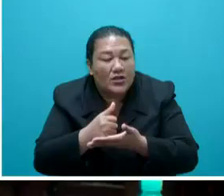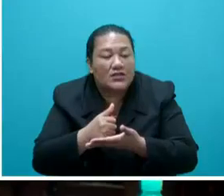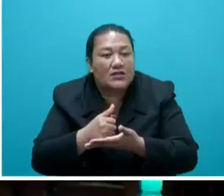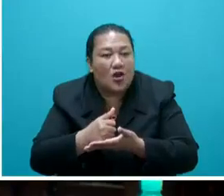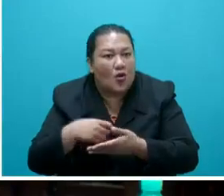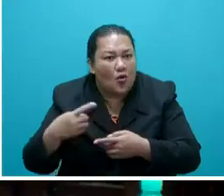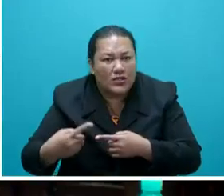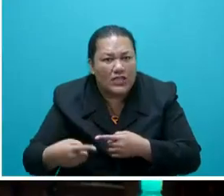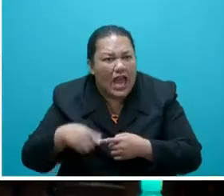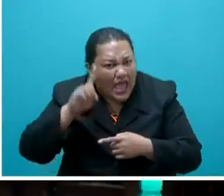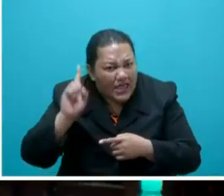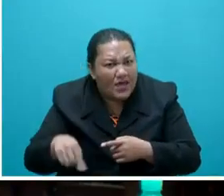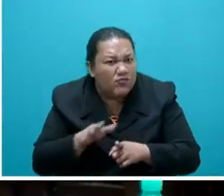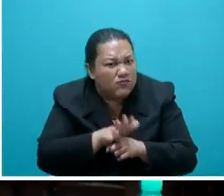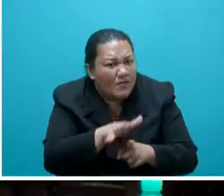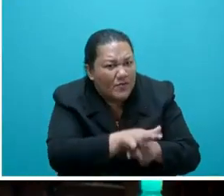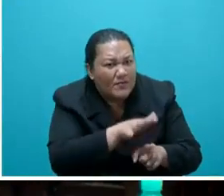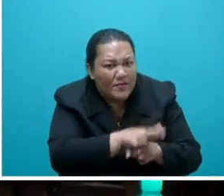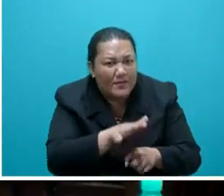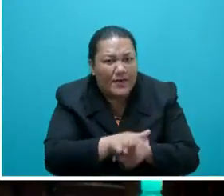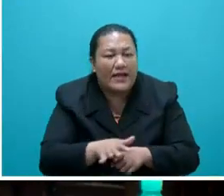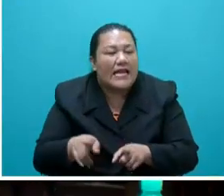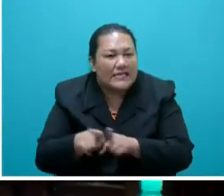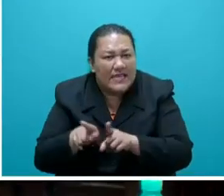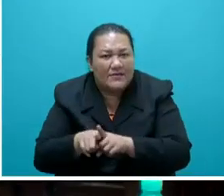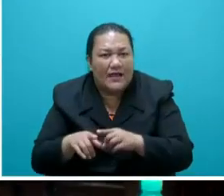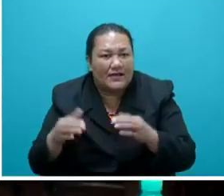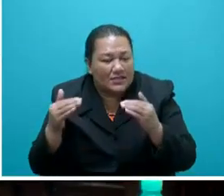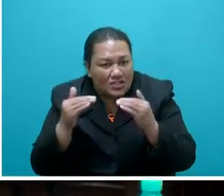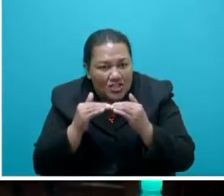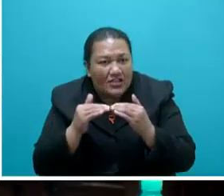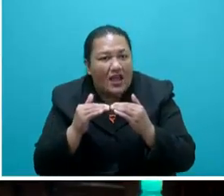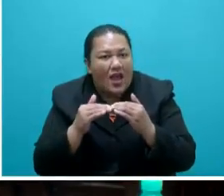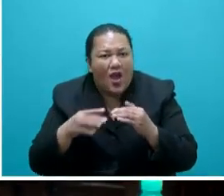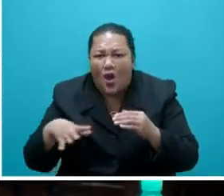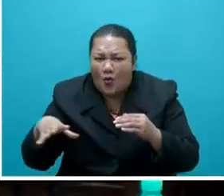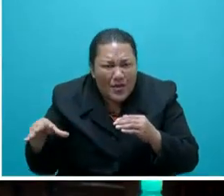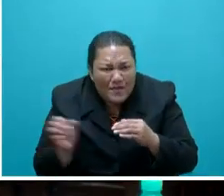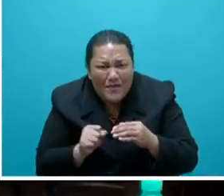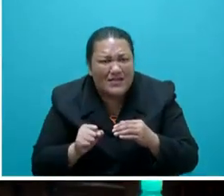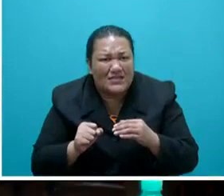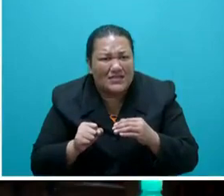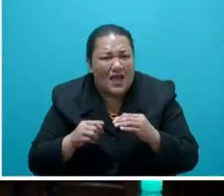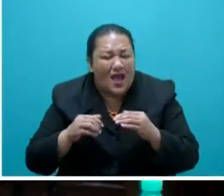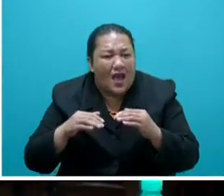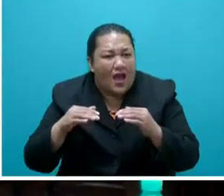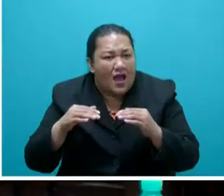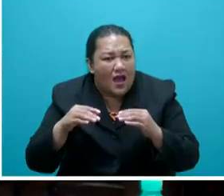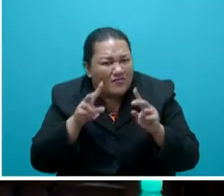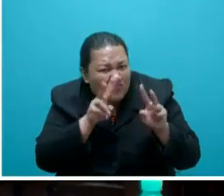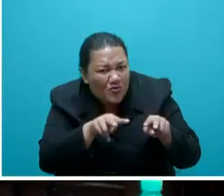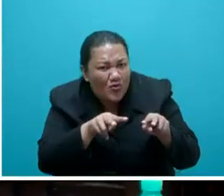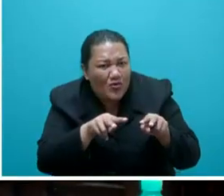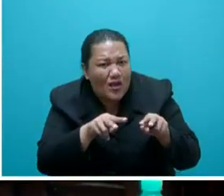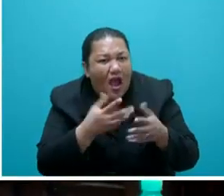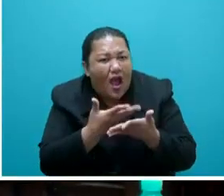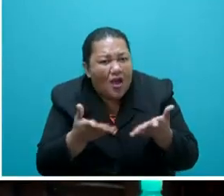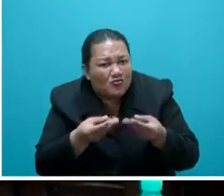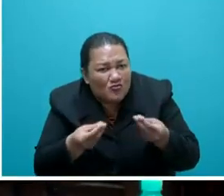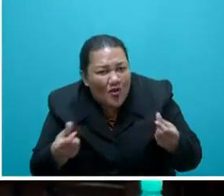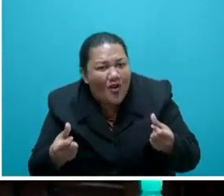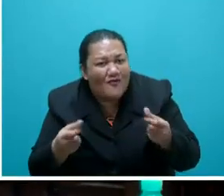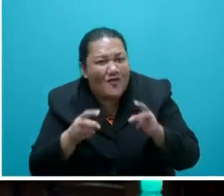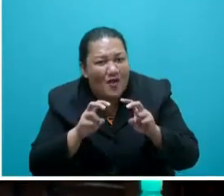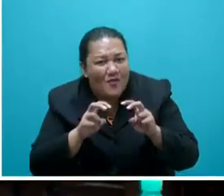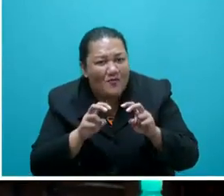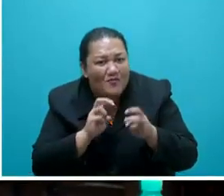or even gender. A responsibility to do away with racist divisiveness that led us to some of the darkest days in the life of